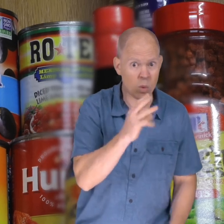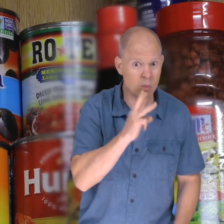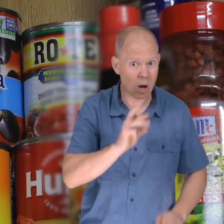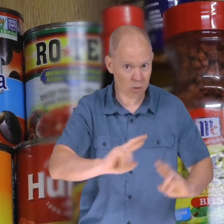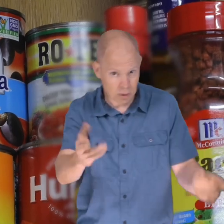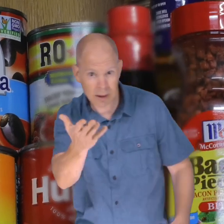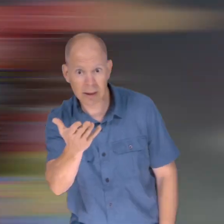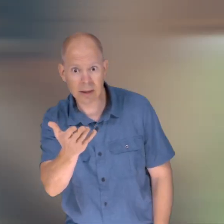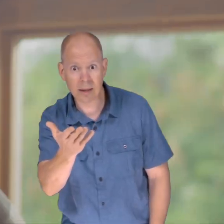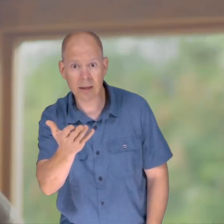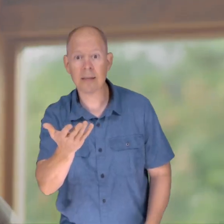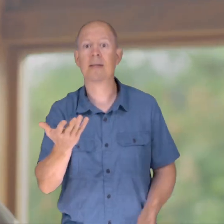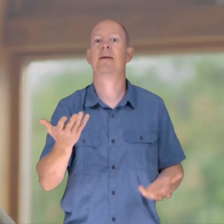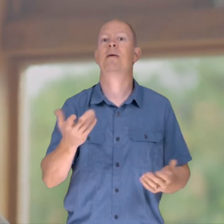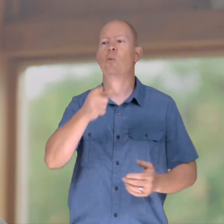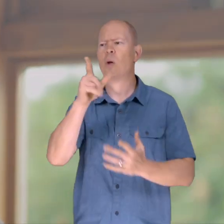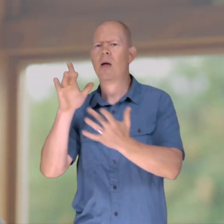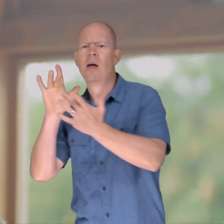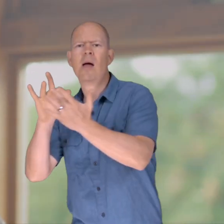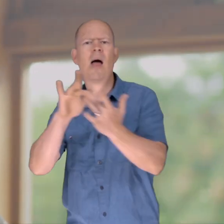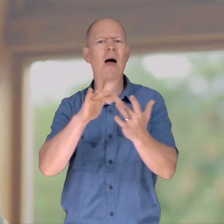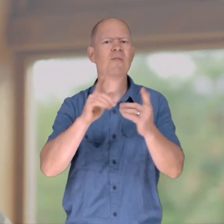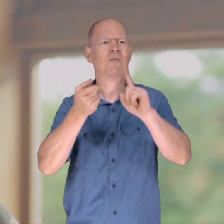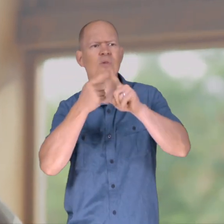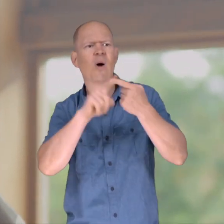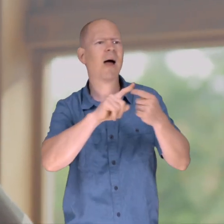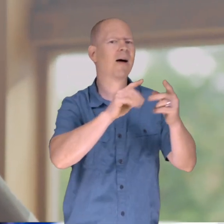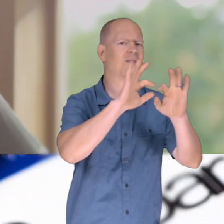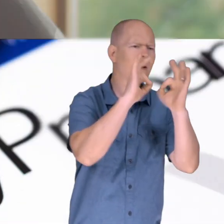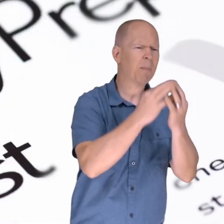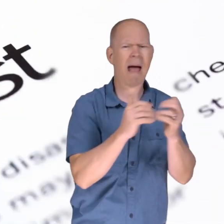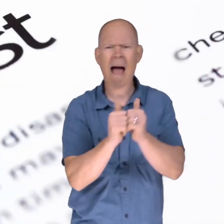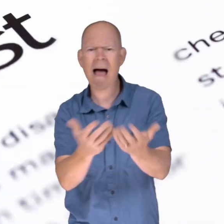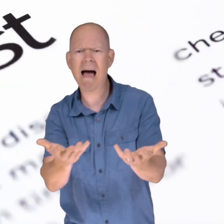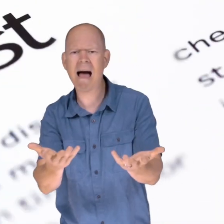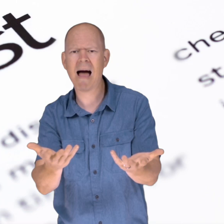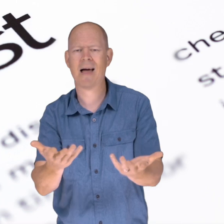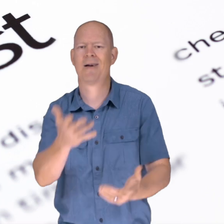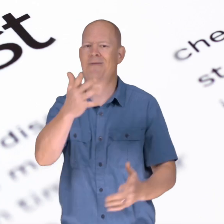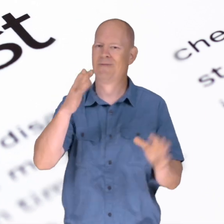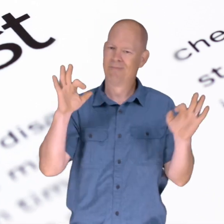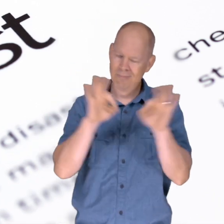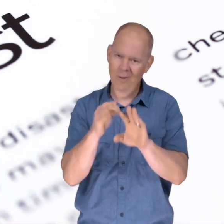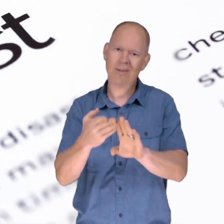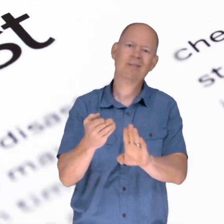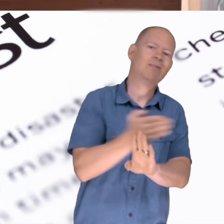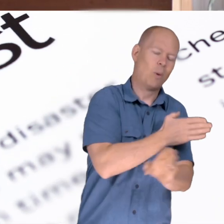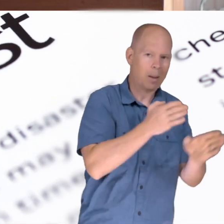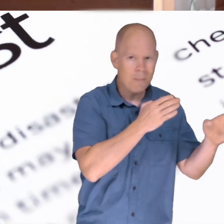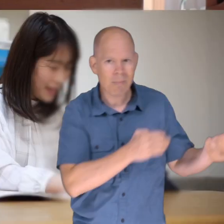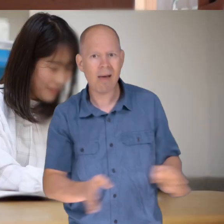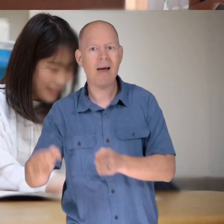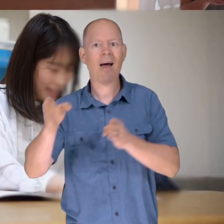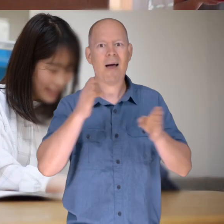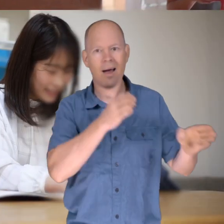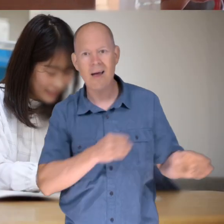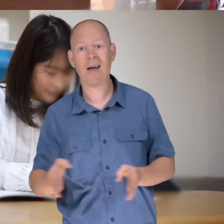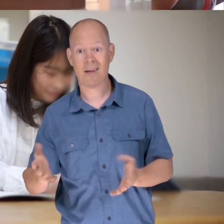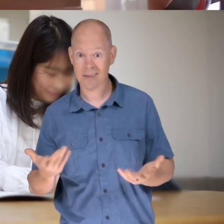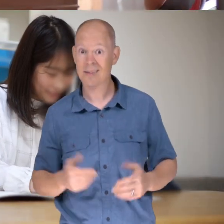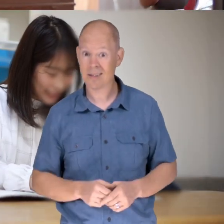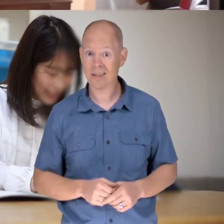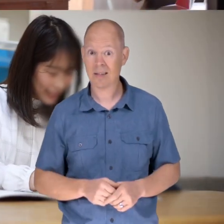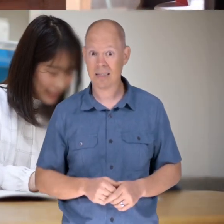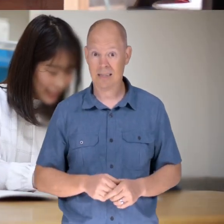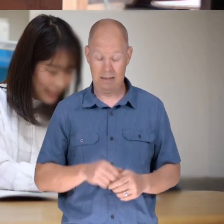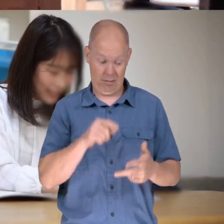longer period of time? How will you contact family or friends? Figuring out a plan is super important. Once you have